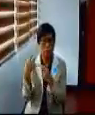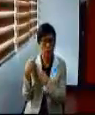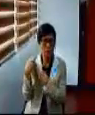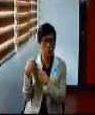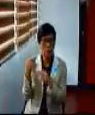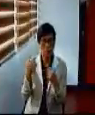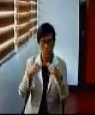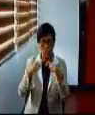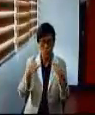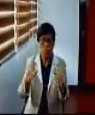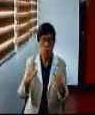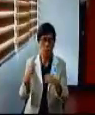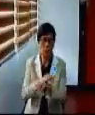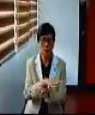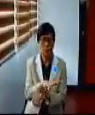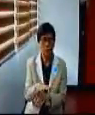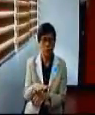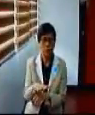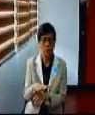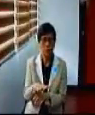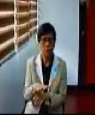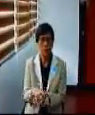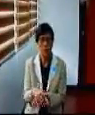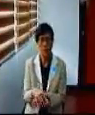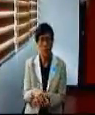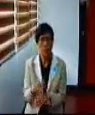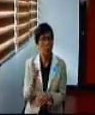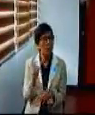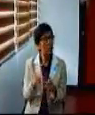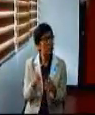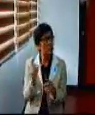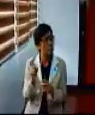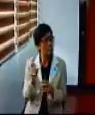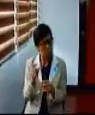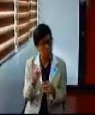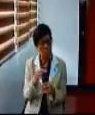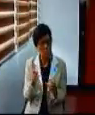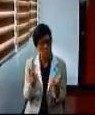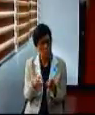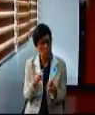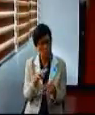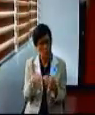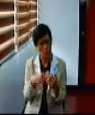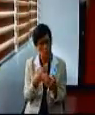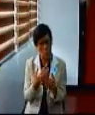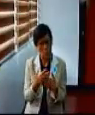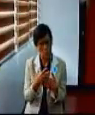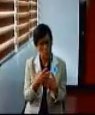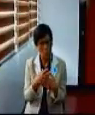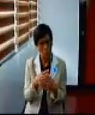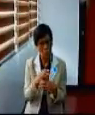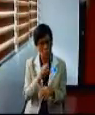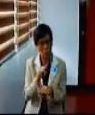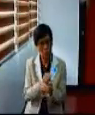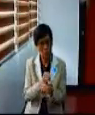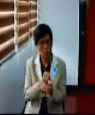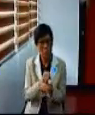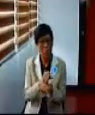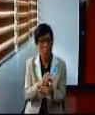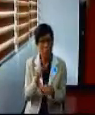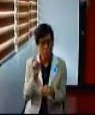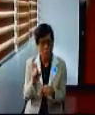achieve effectiveness. A very quick snapshot that all states are bound by the guiding